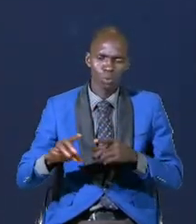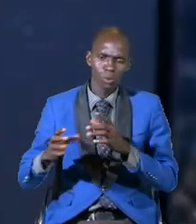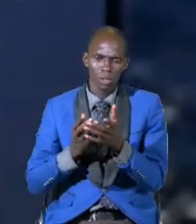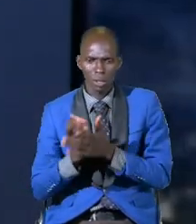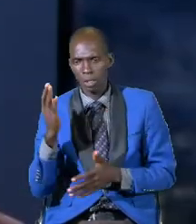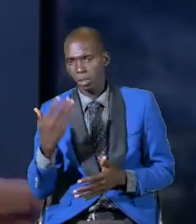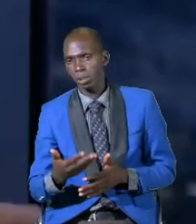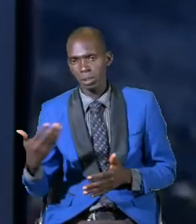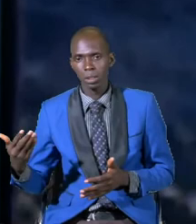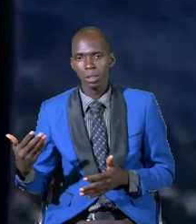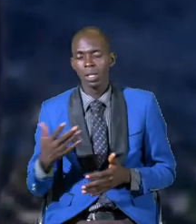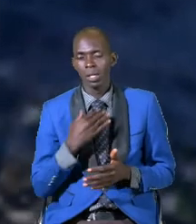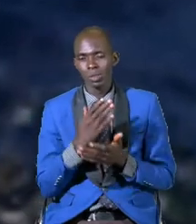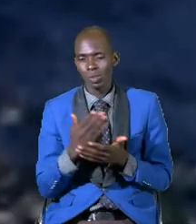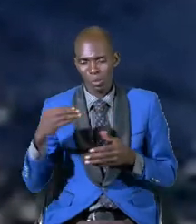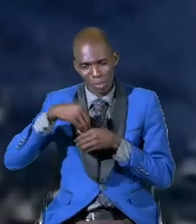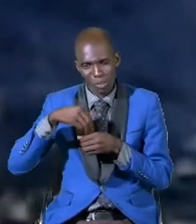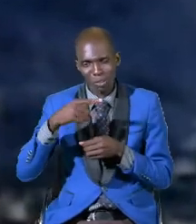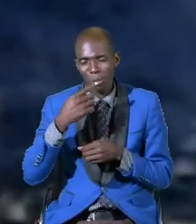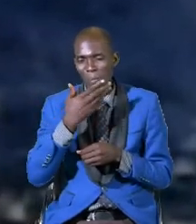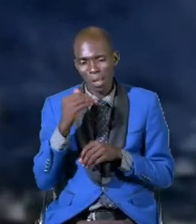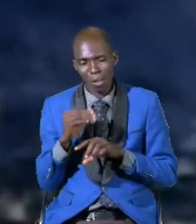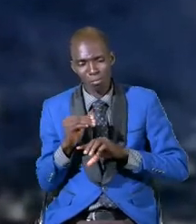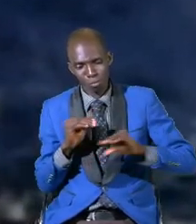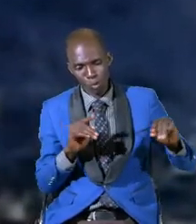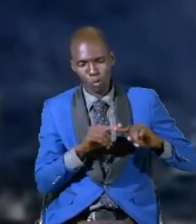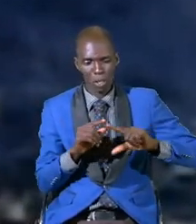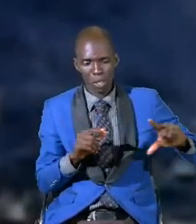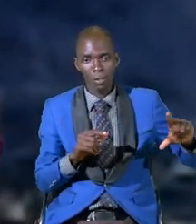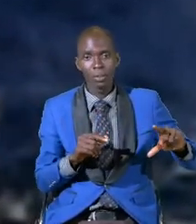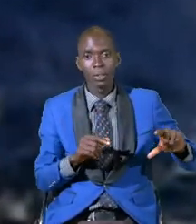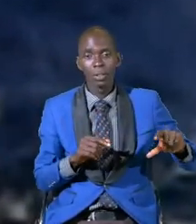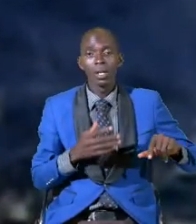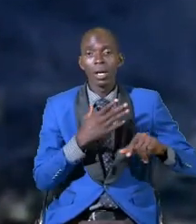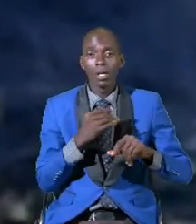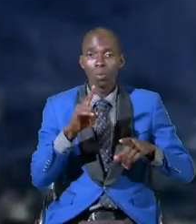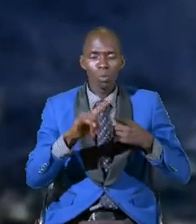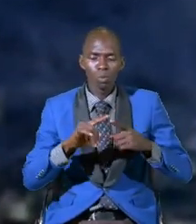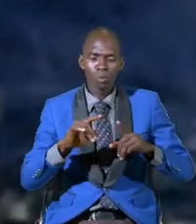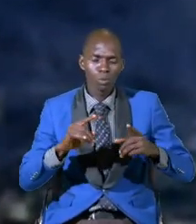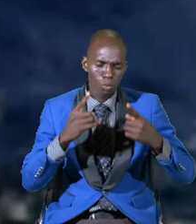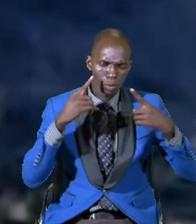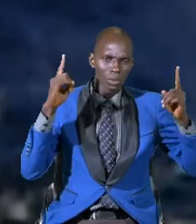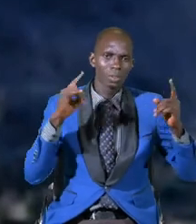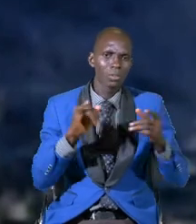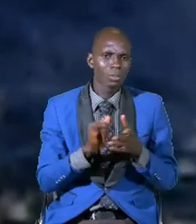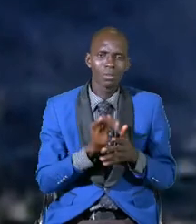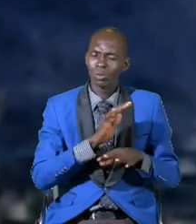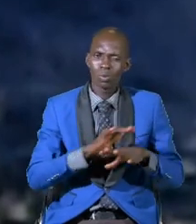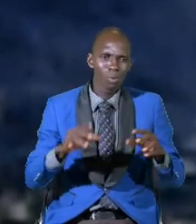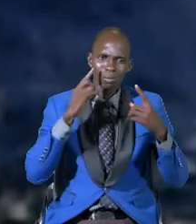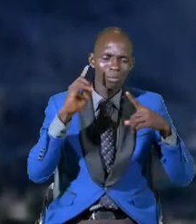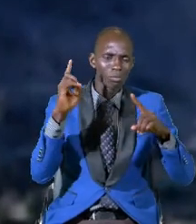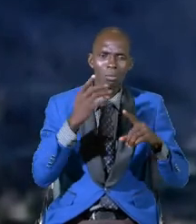say inside you, go to the left. I'm going to read. That one will say, no, go and play. But now